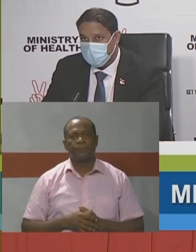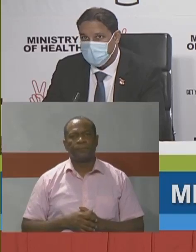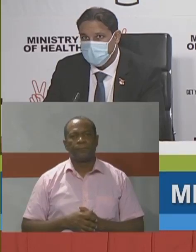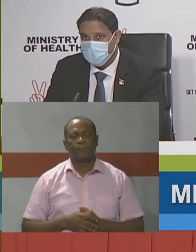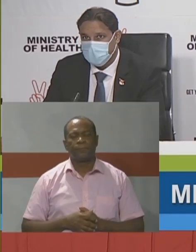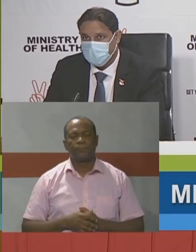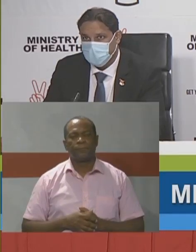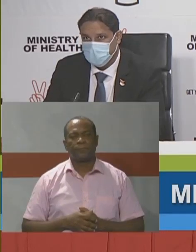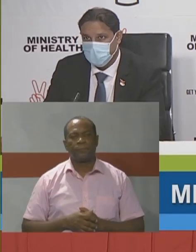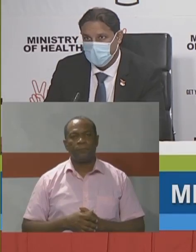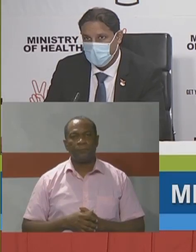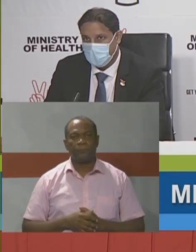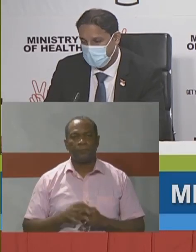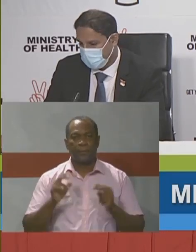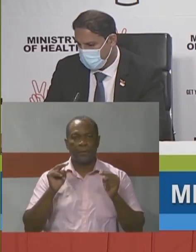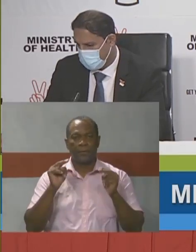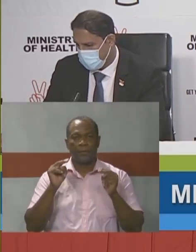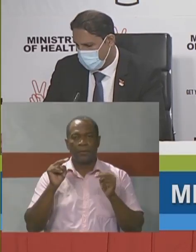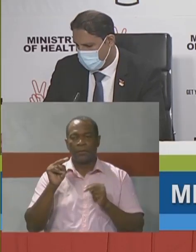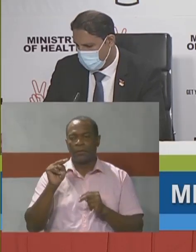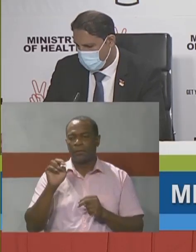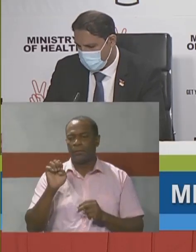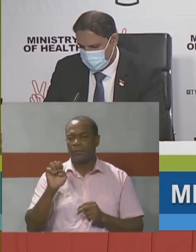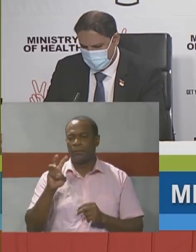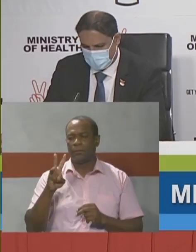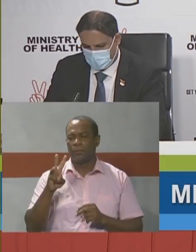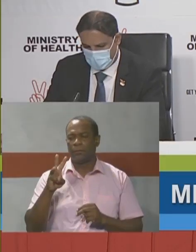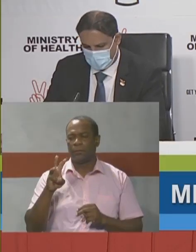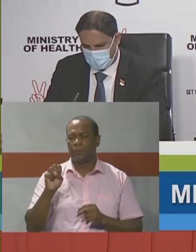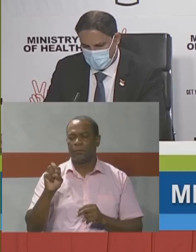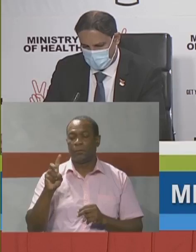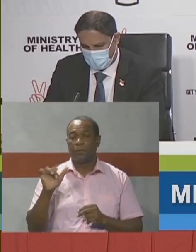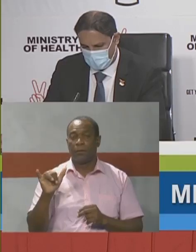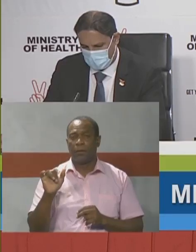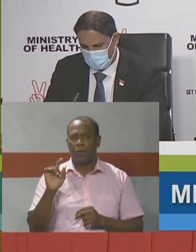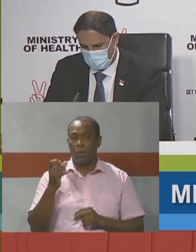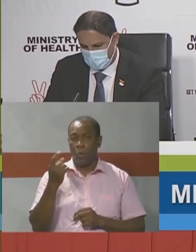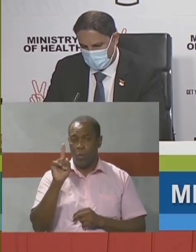back to Newsday for a follow-up question. One follow-up question.